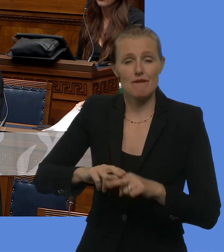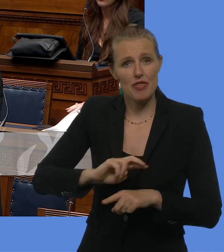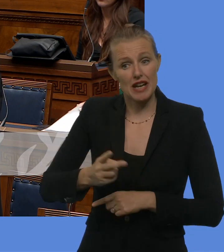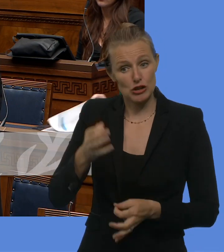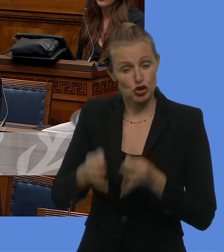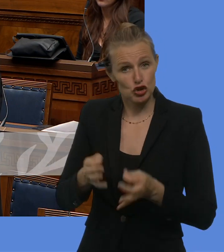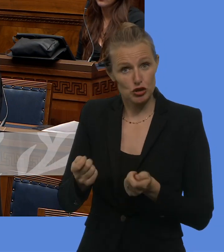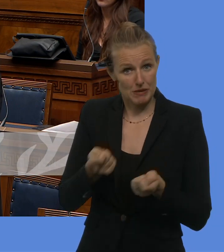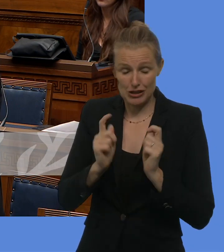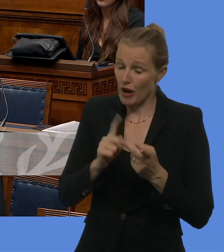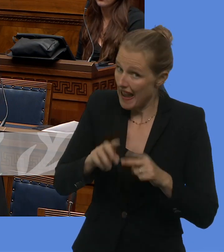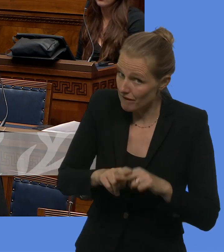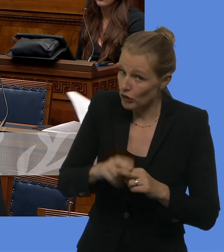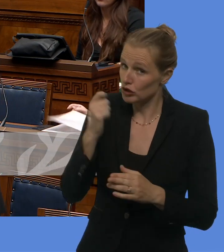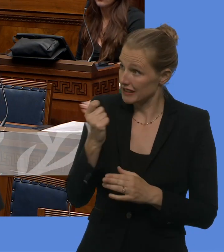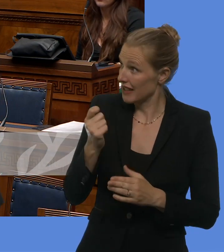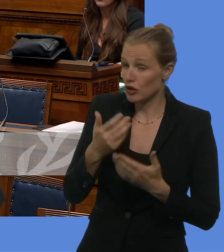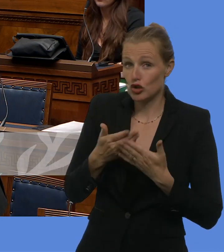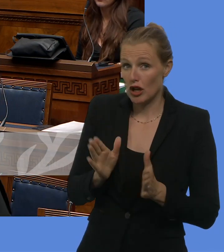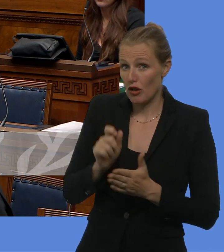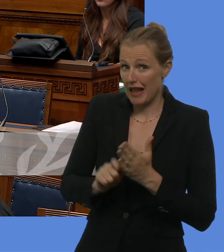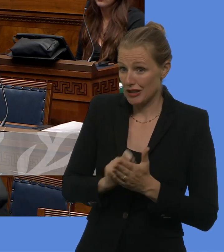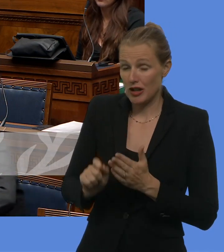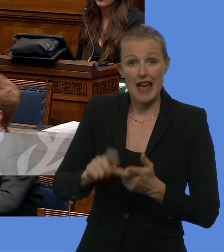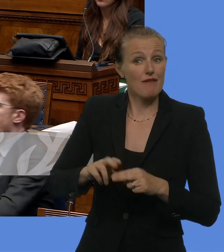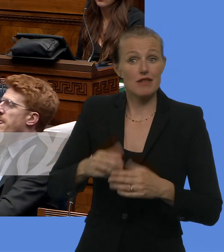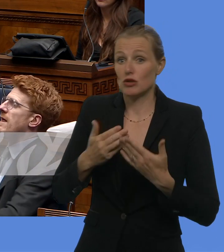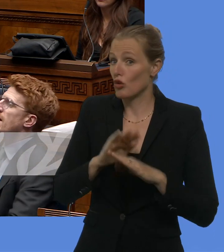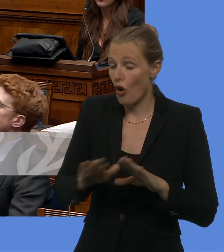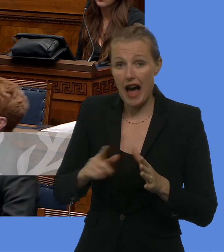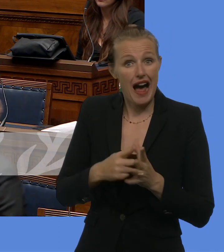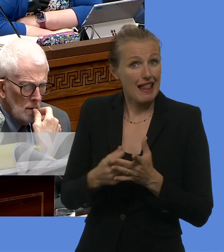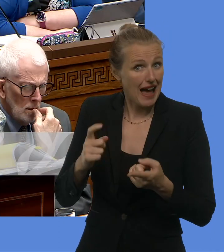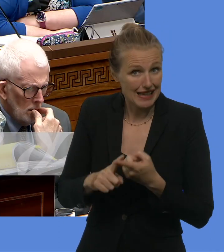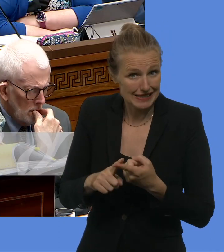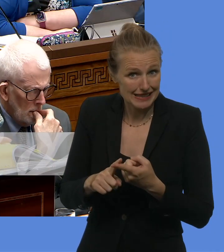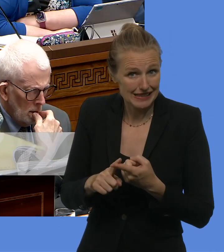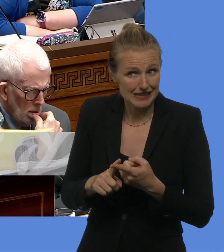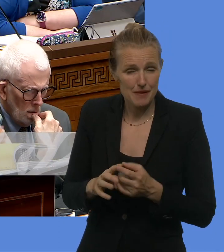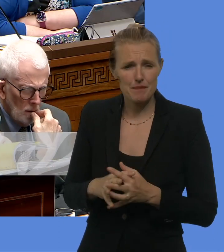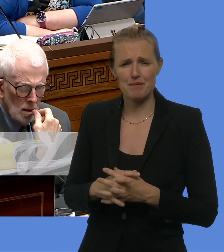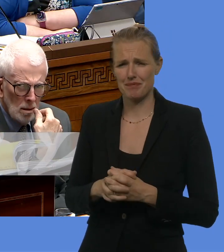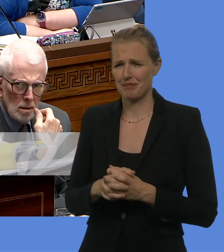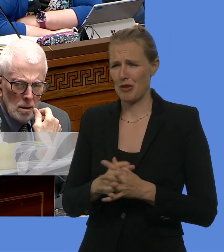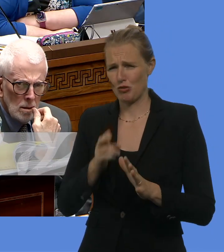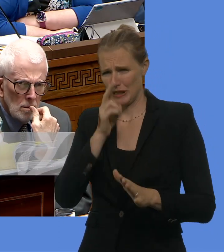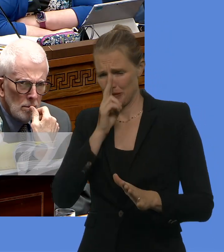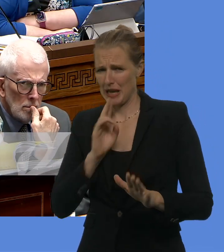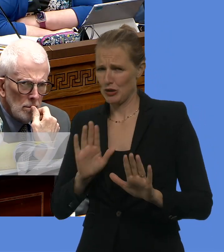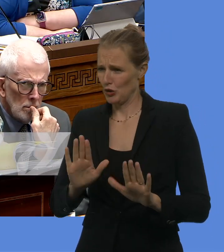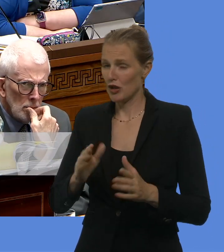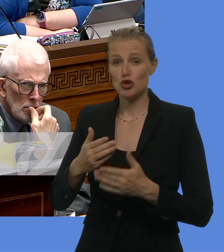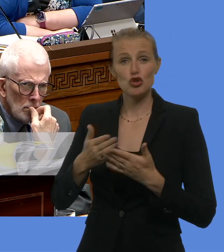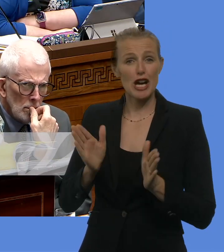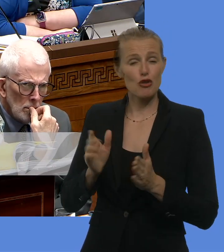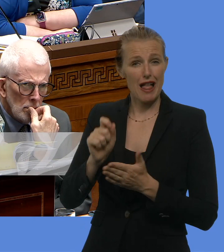you're successful in the general election, be an Alliance representative? Minister. With respect, Mr Speaker, I'm not sure that the general election